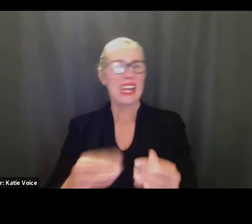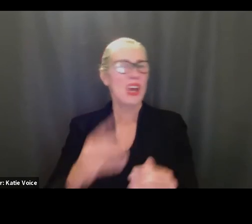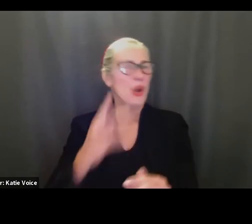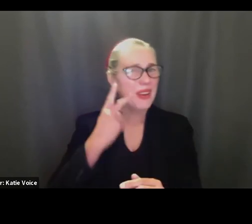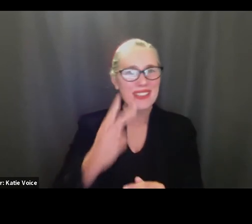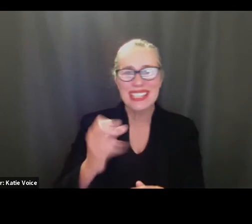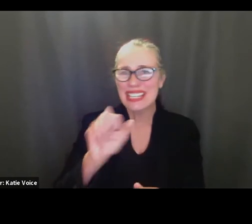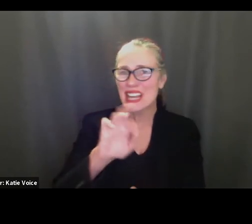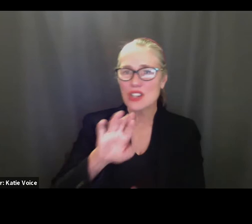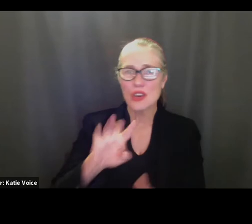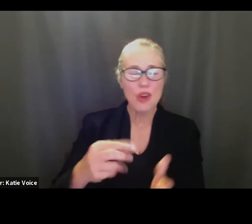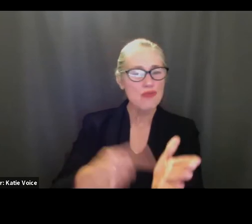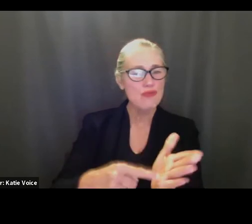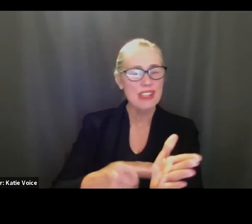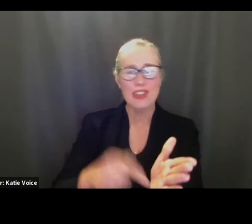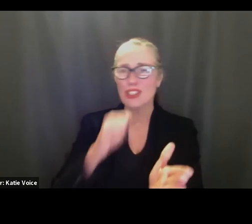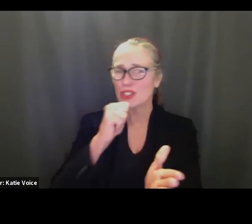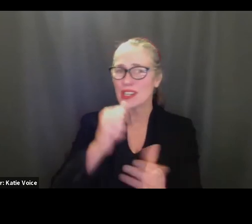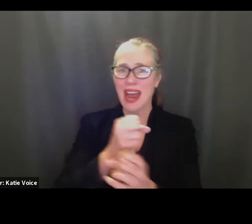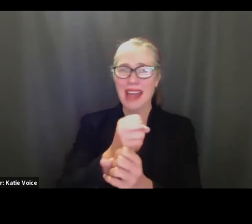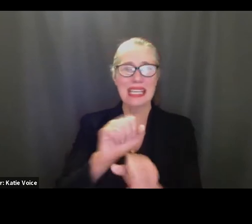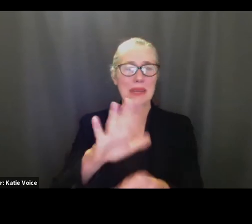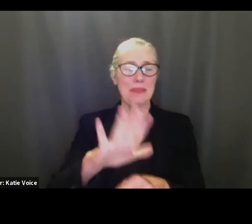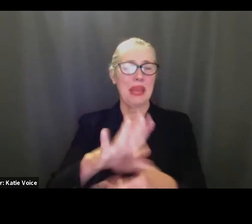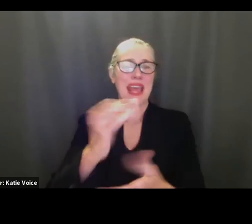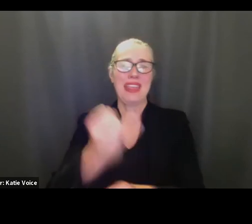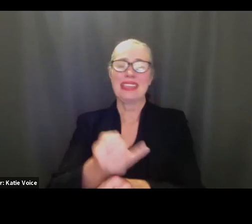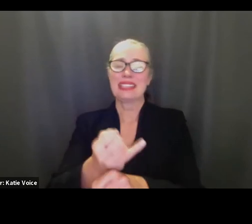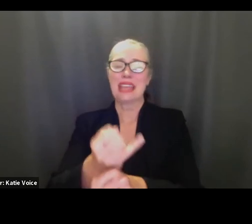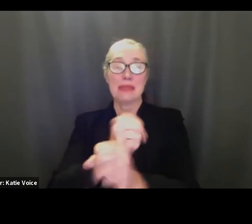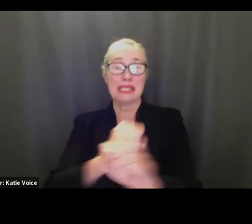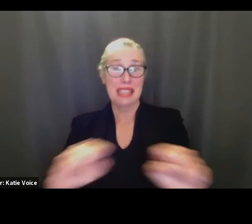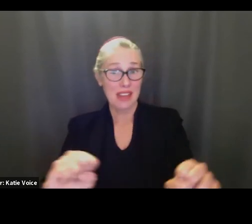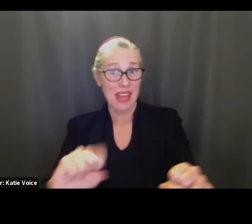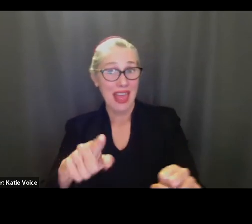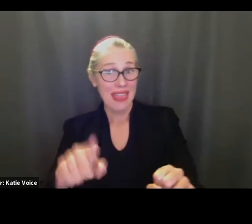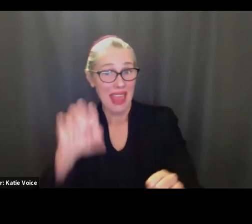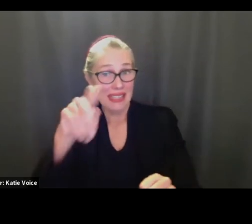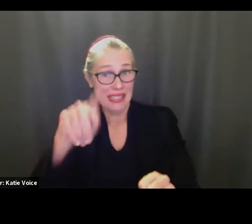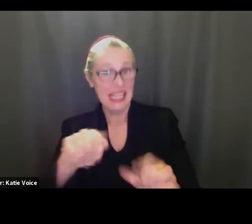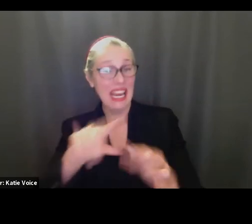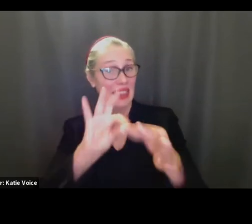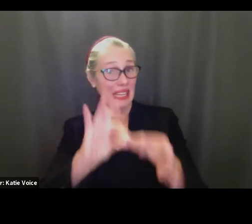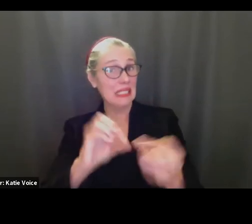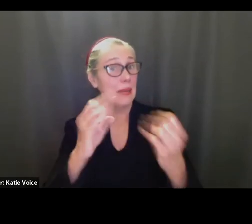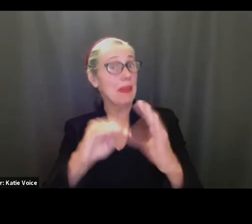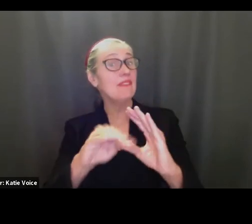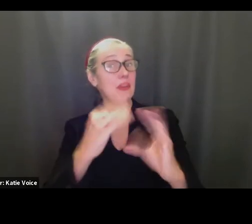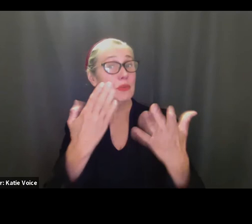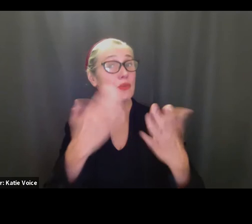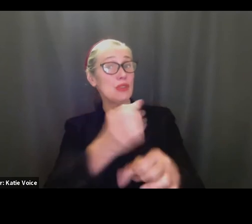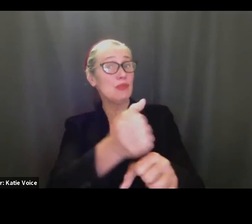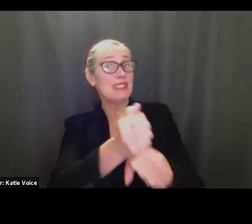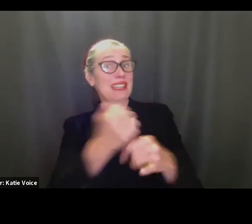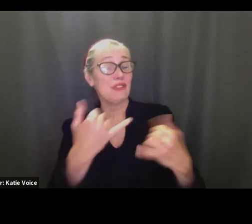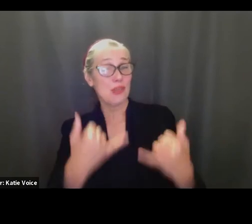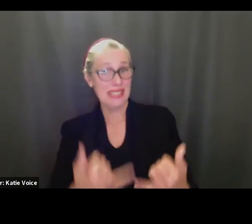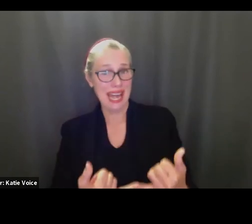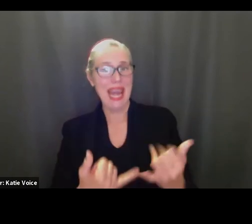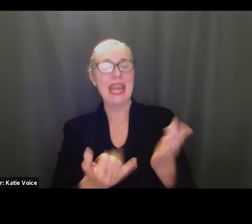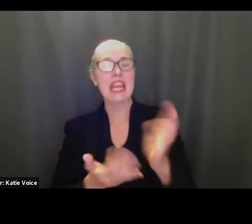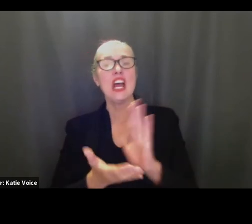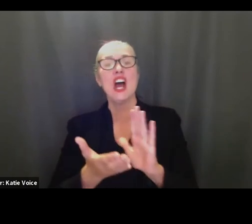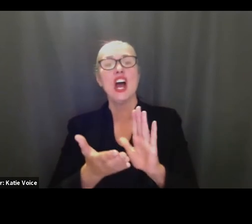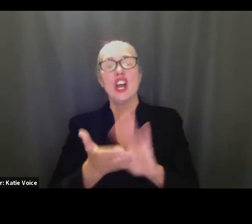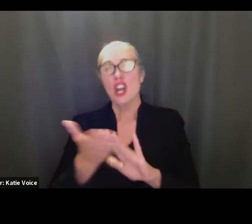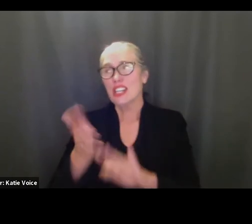not keep school campuses safer data from this research which has been linked for you i'm sure in many of the emails you received today has been conducted across